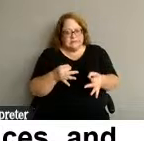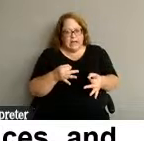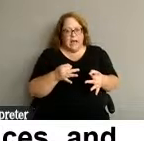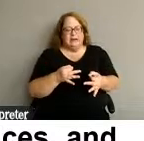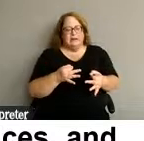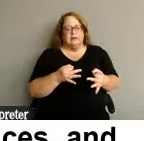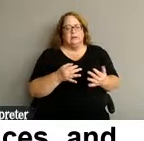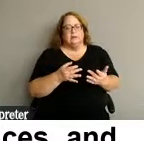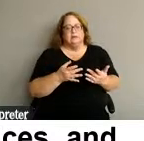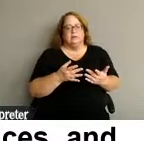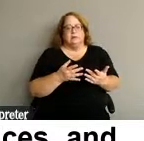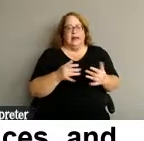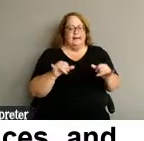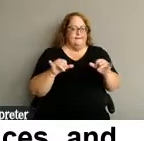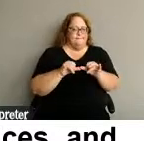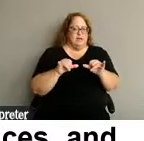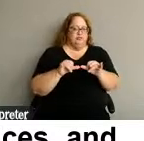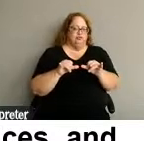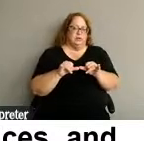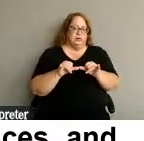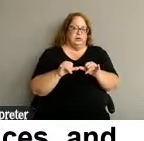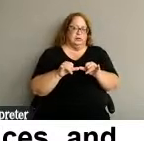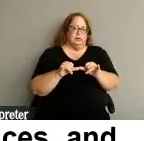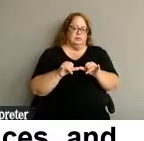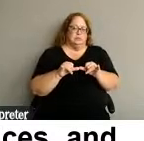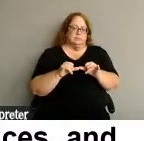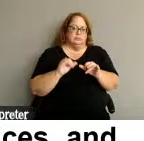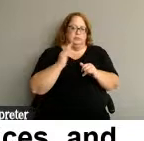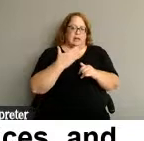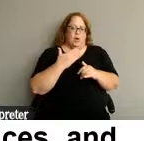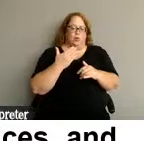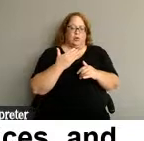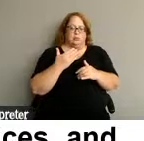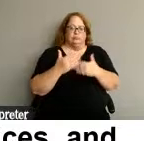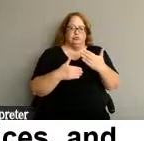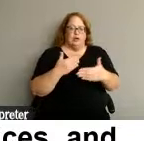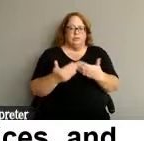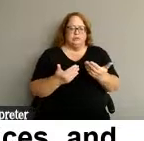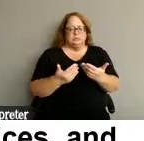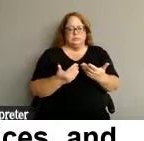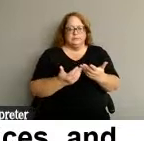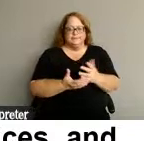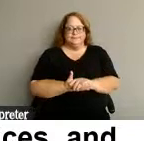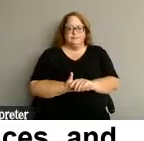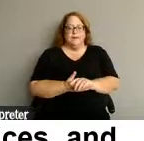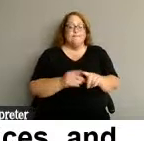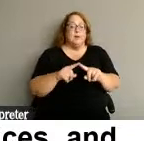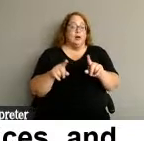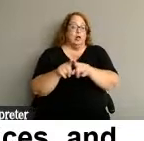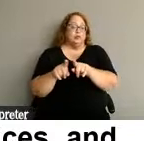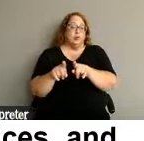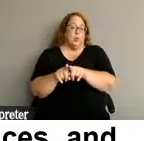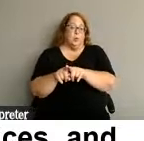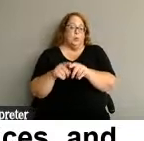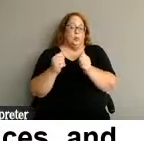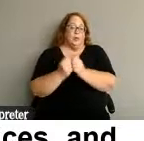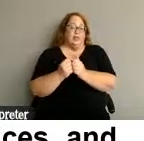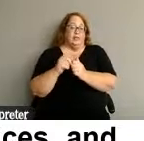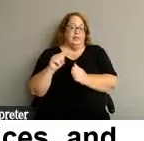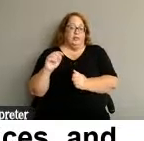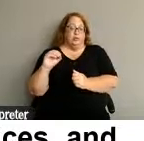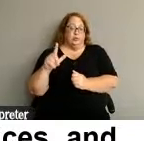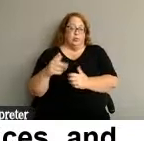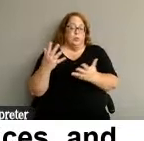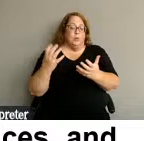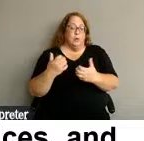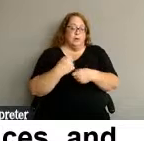decisions and measuring our progress with the partnership agreement, but also with the collaboration